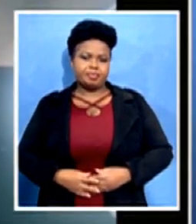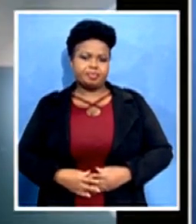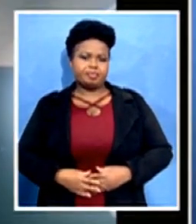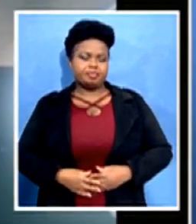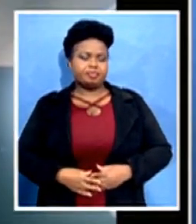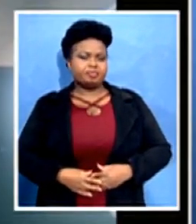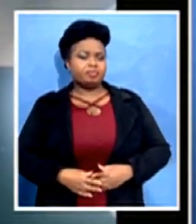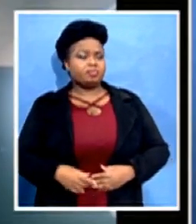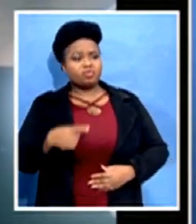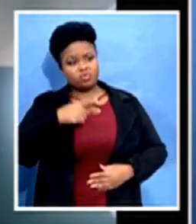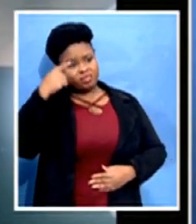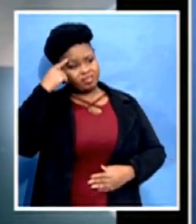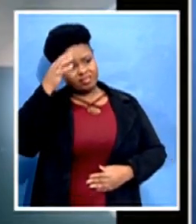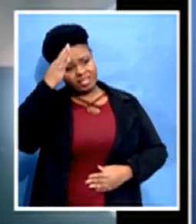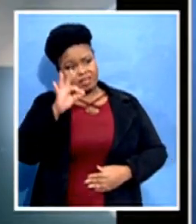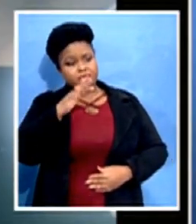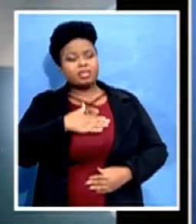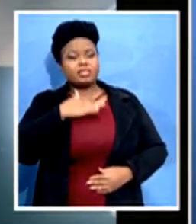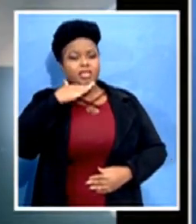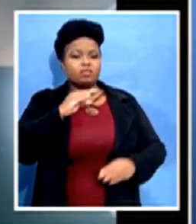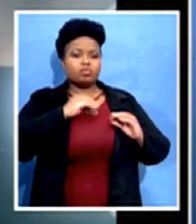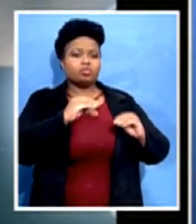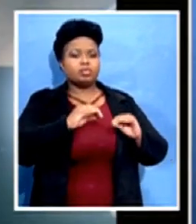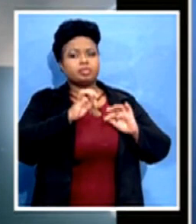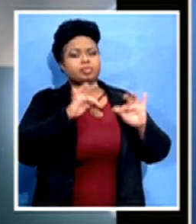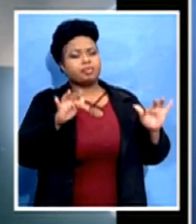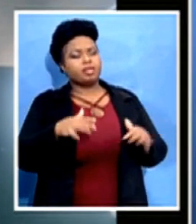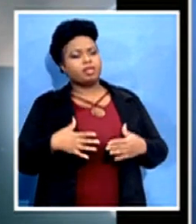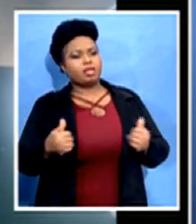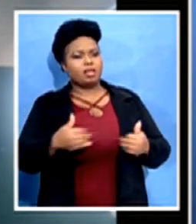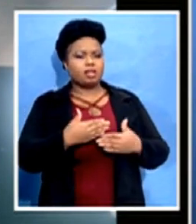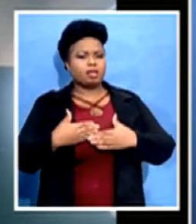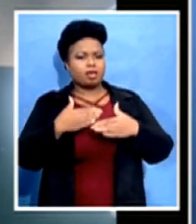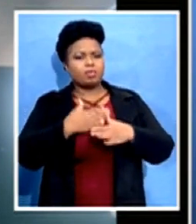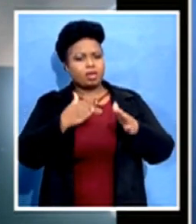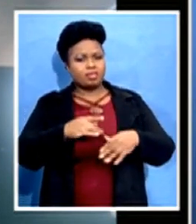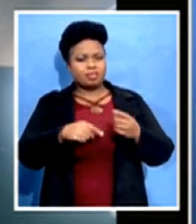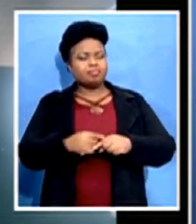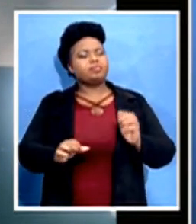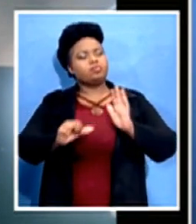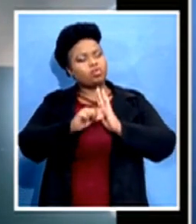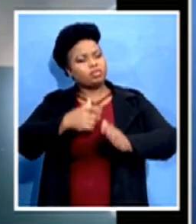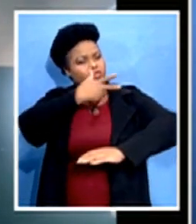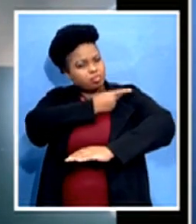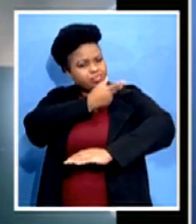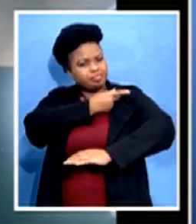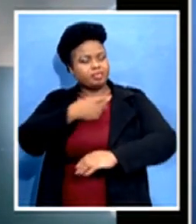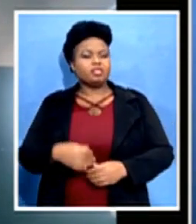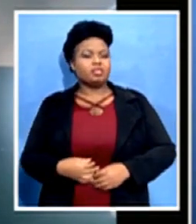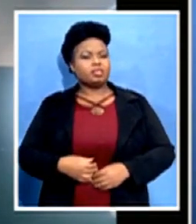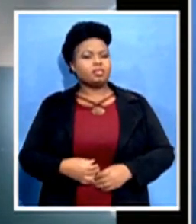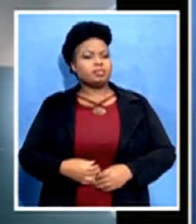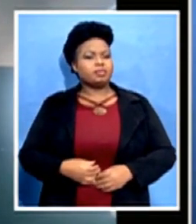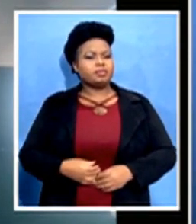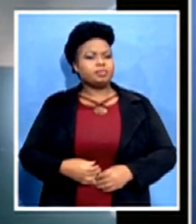enough to educate the public and healthcare workers about the importance of vaccines and vaccinations? What for you would